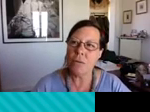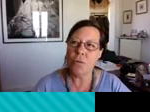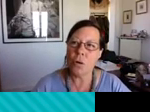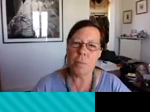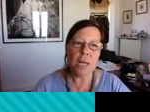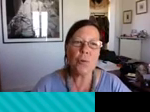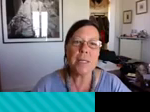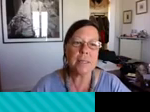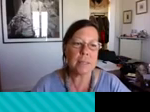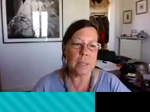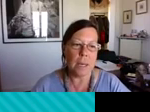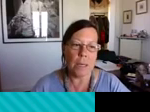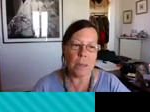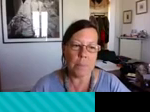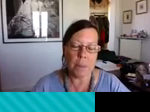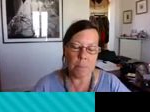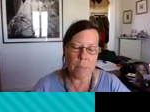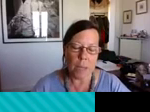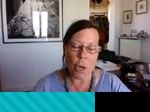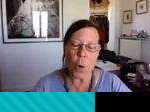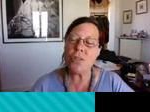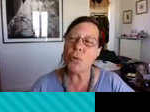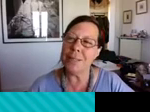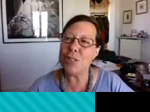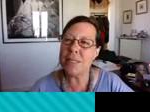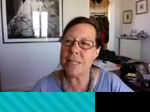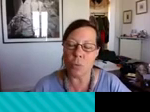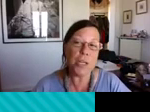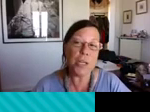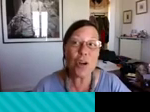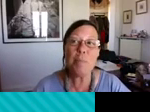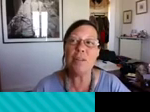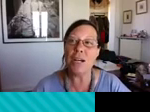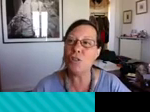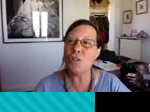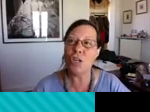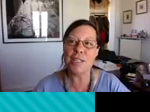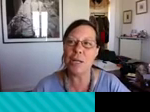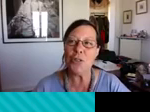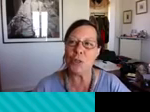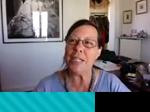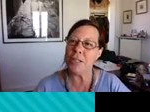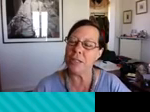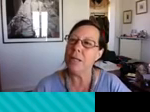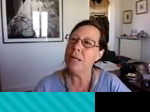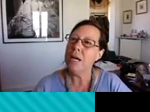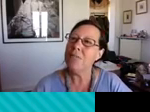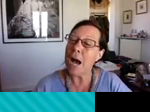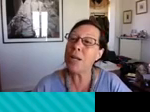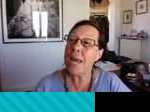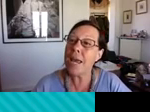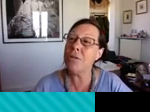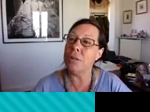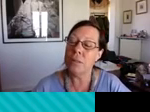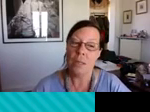that for countries going into an election season, we are in a bit of uncharted territory here of